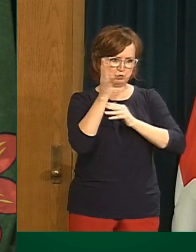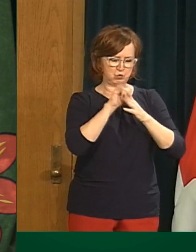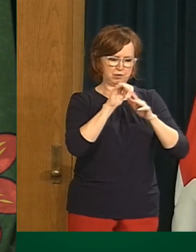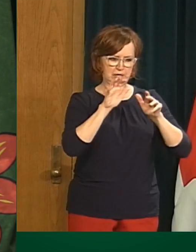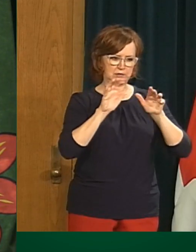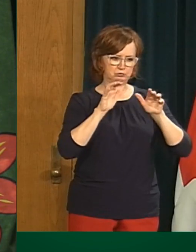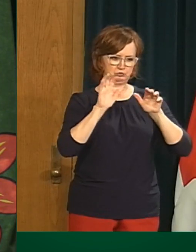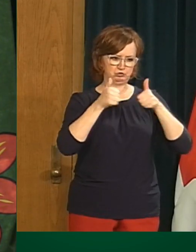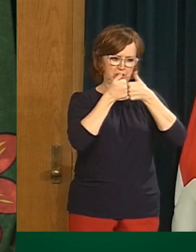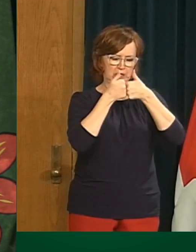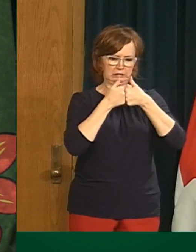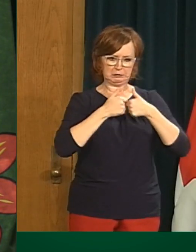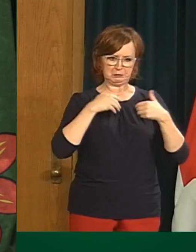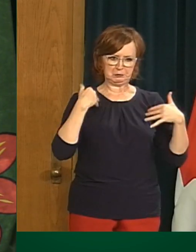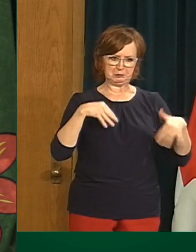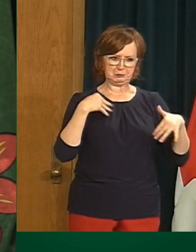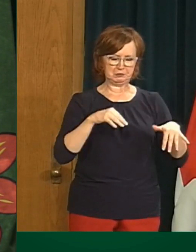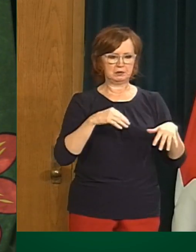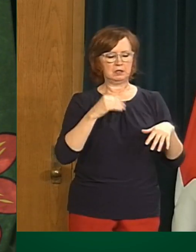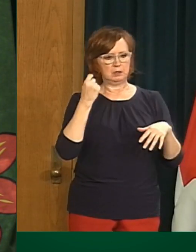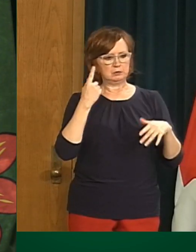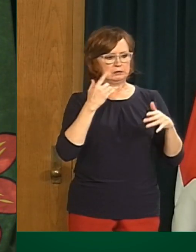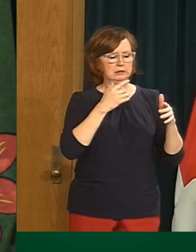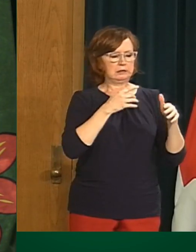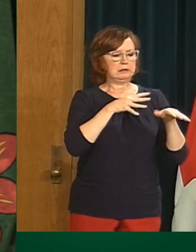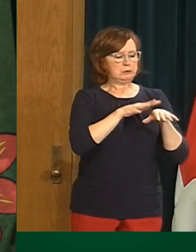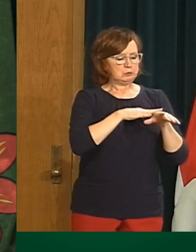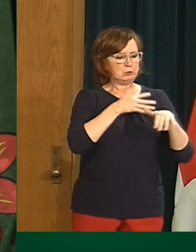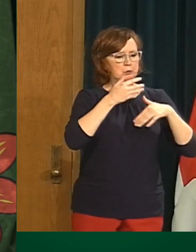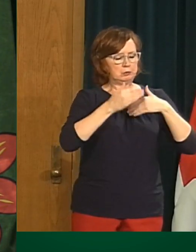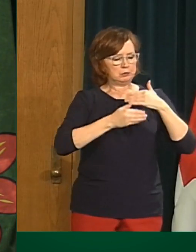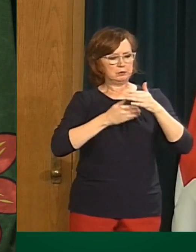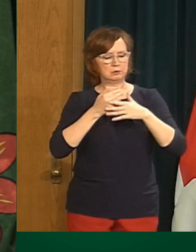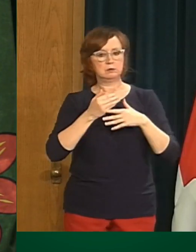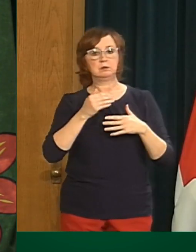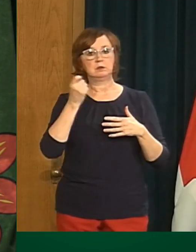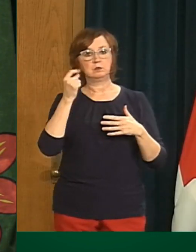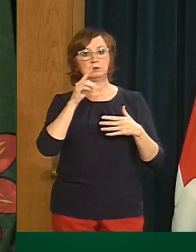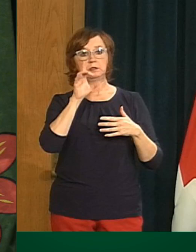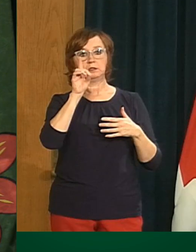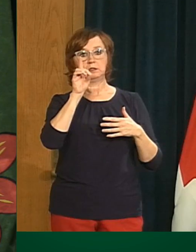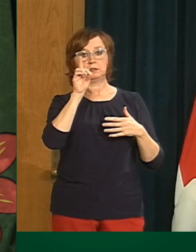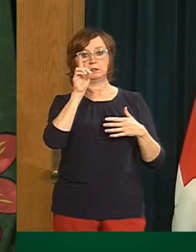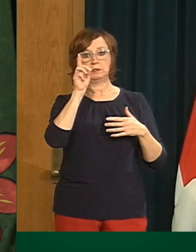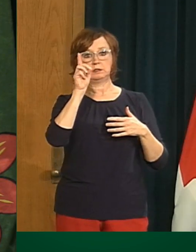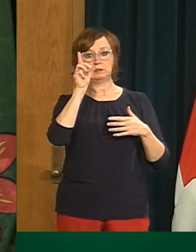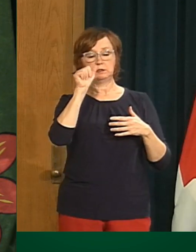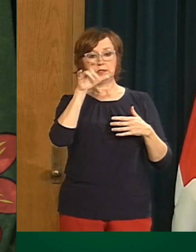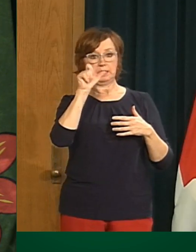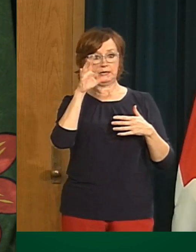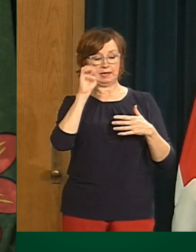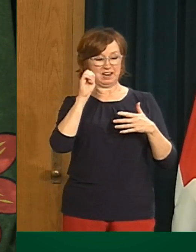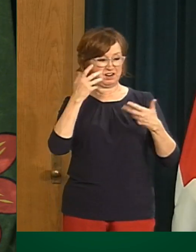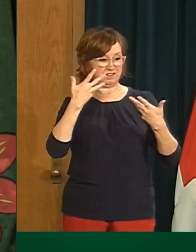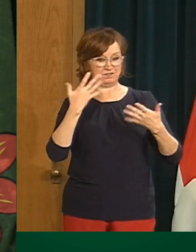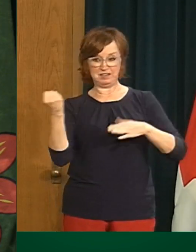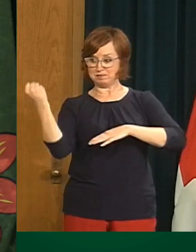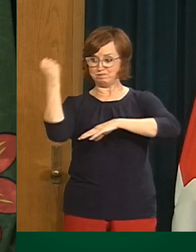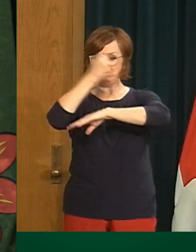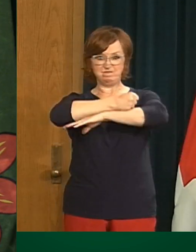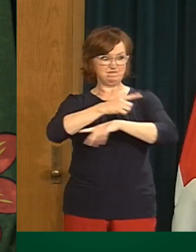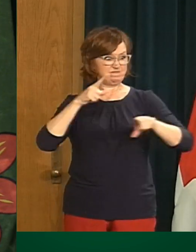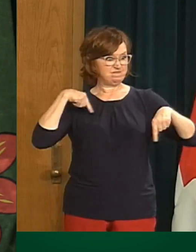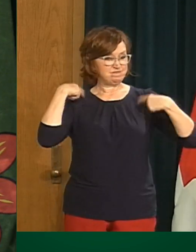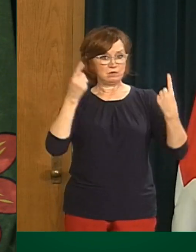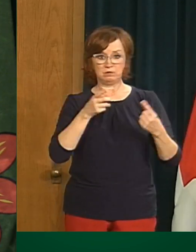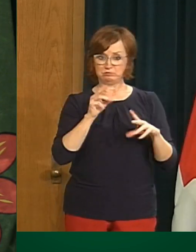some capacity that is in our system today. As I mentioned, our daycares did not close right down.